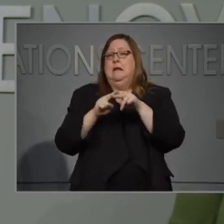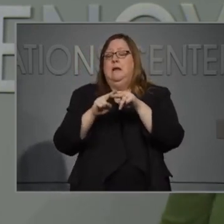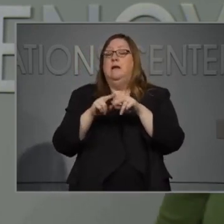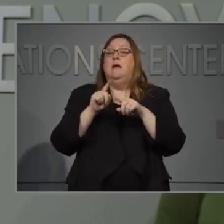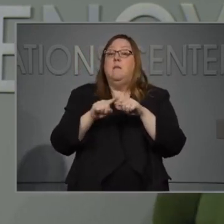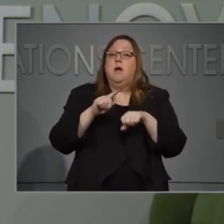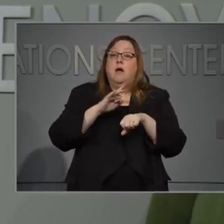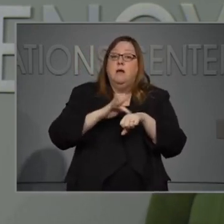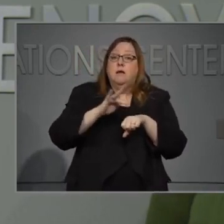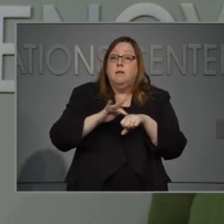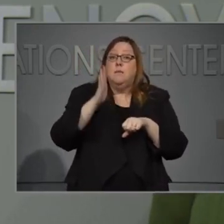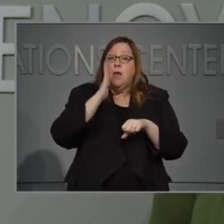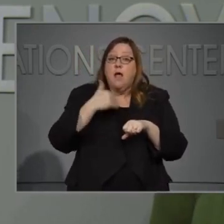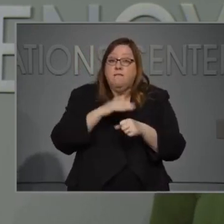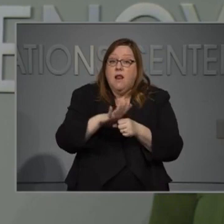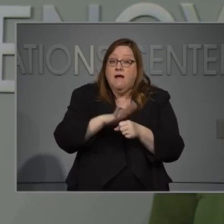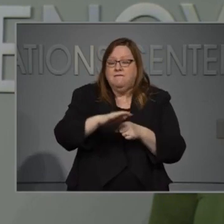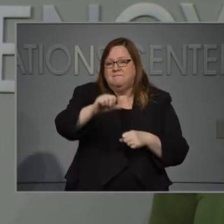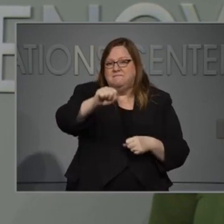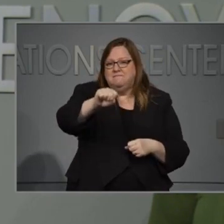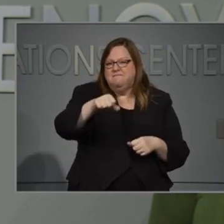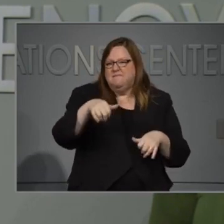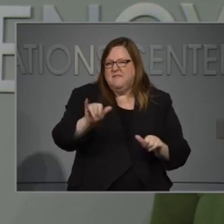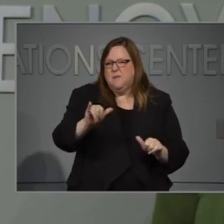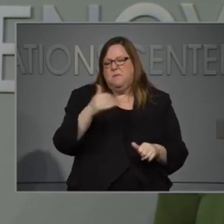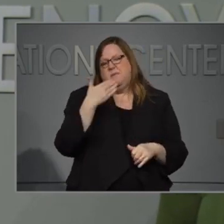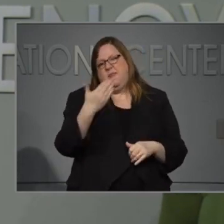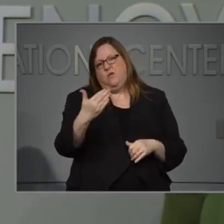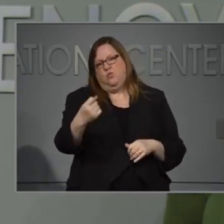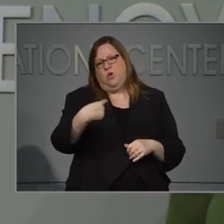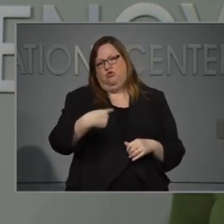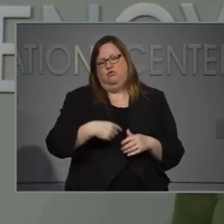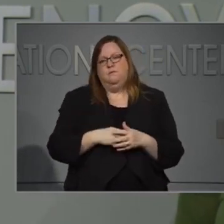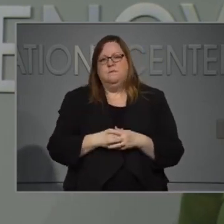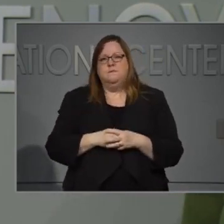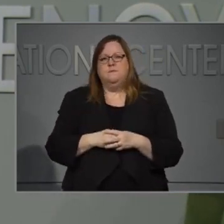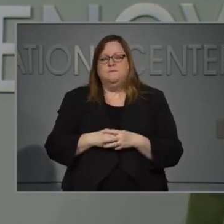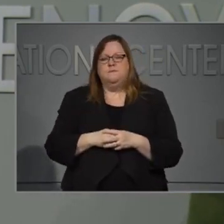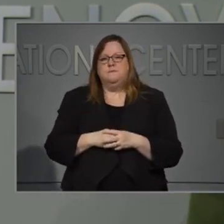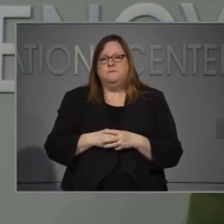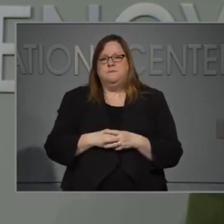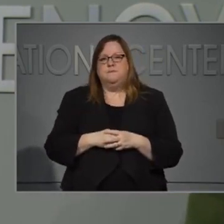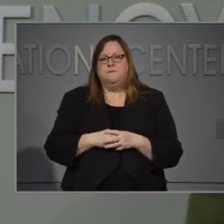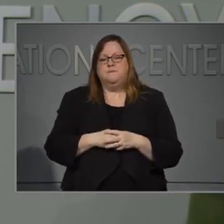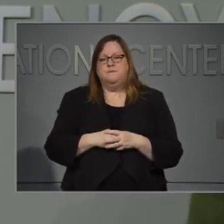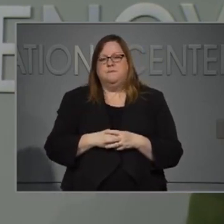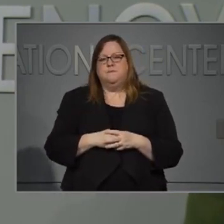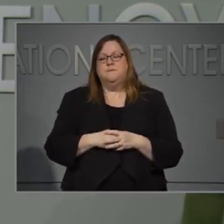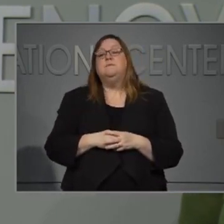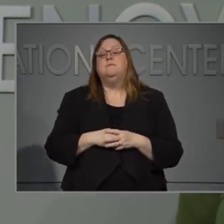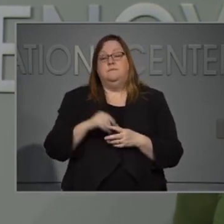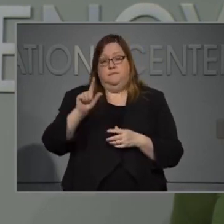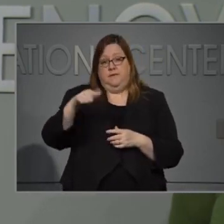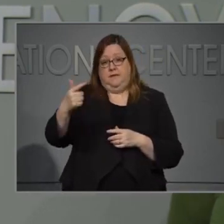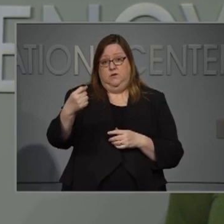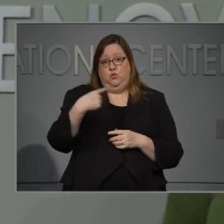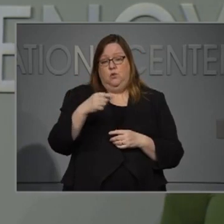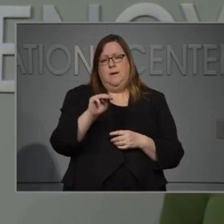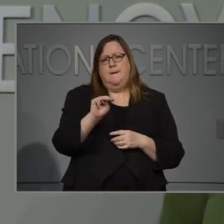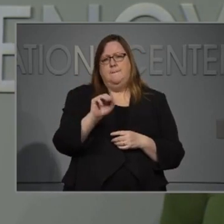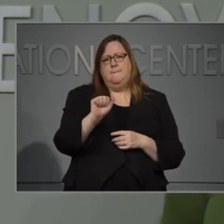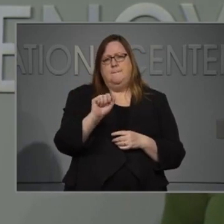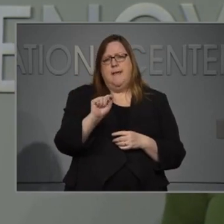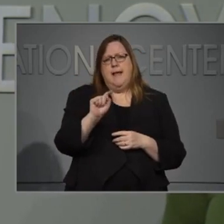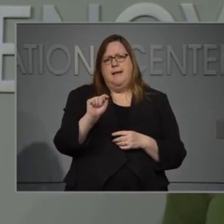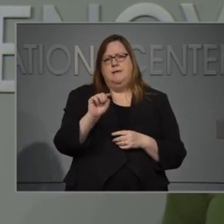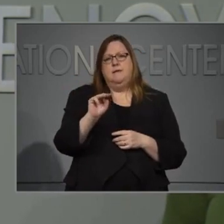in our state. Thanks, Claire. Our next question is from Matt